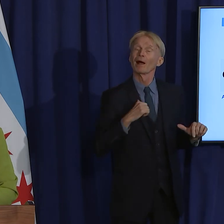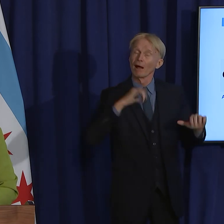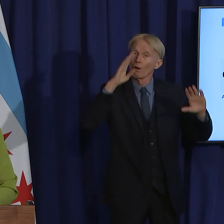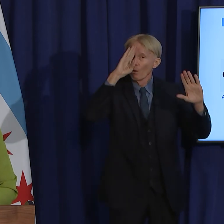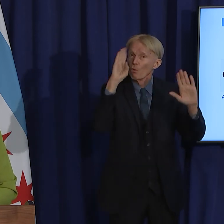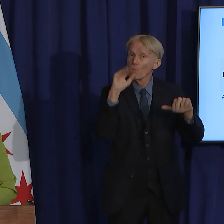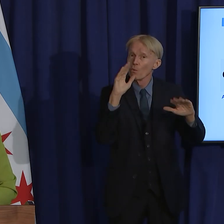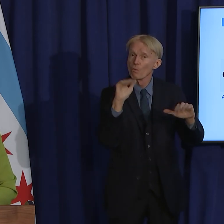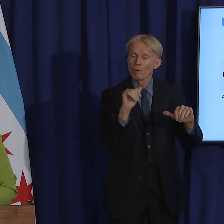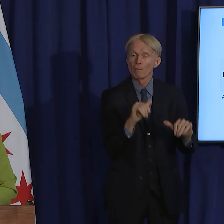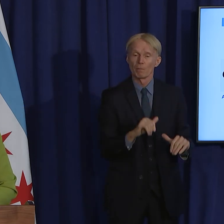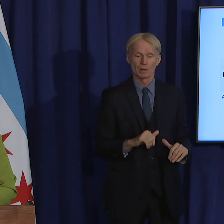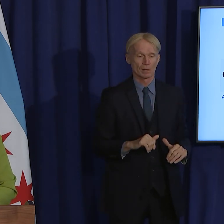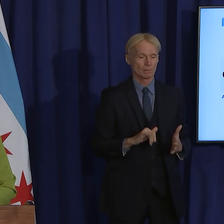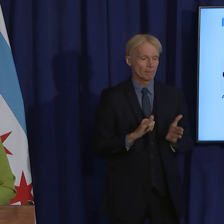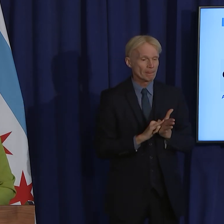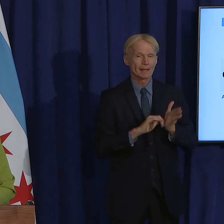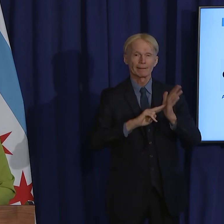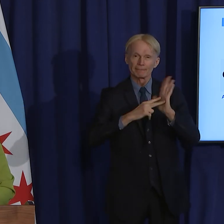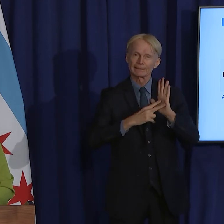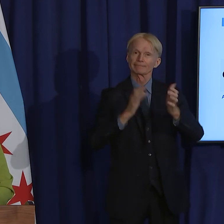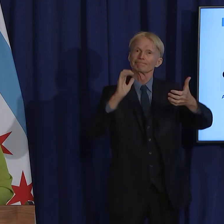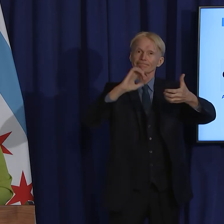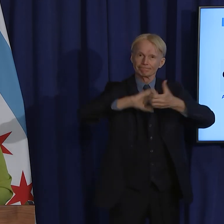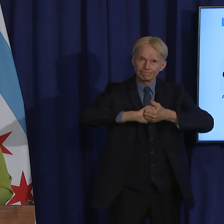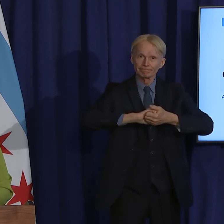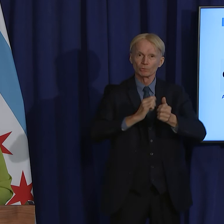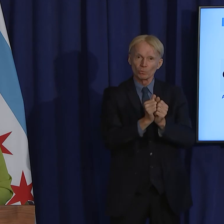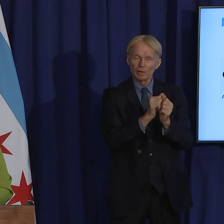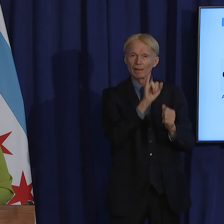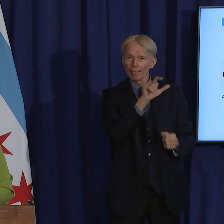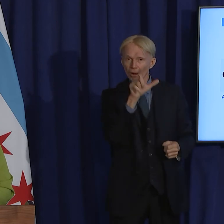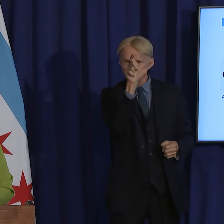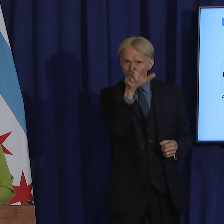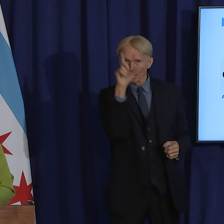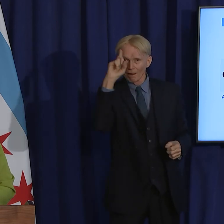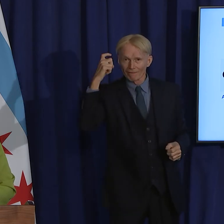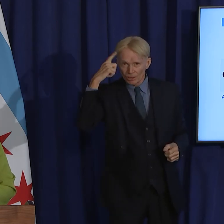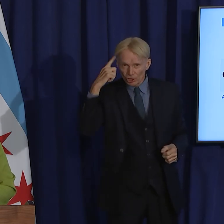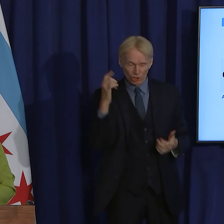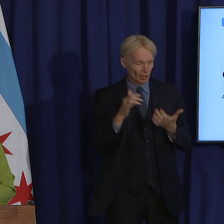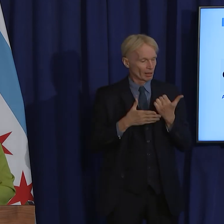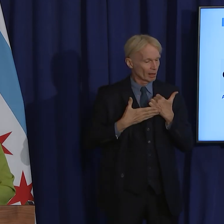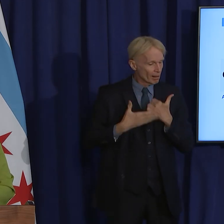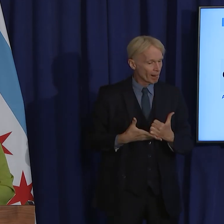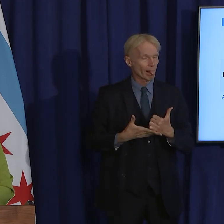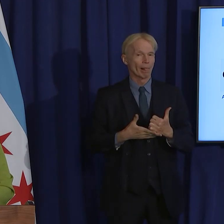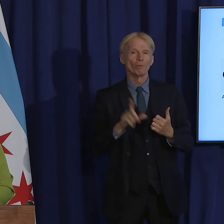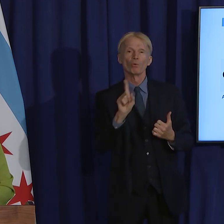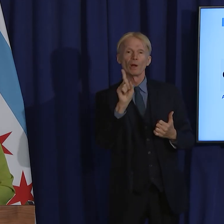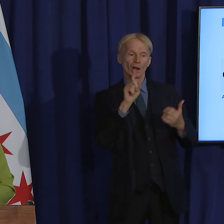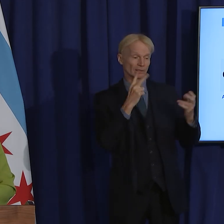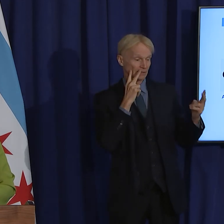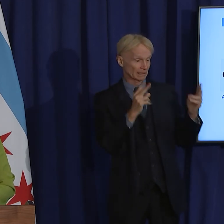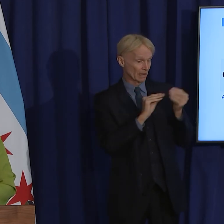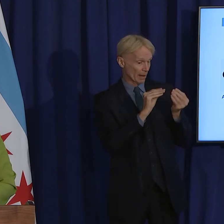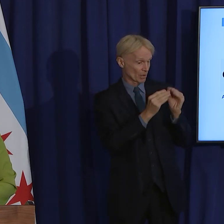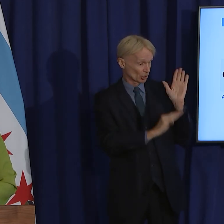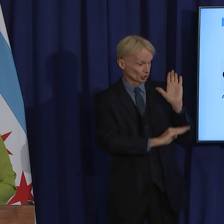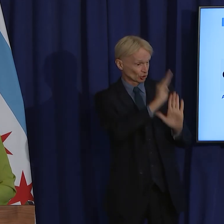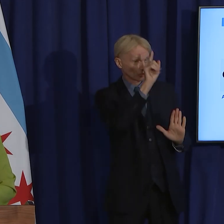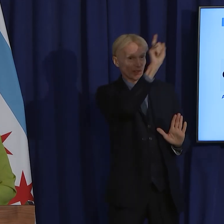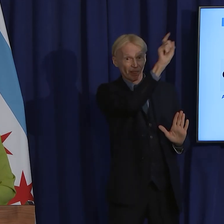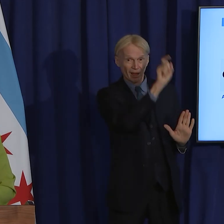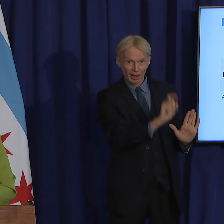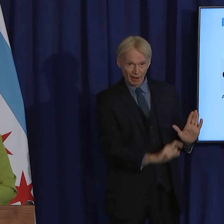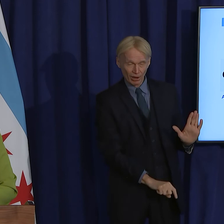marks continued ongoing partnership here in terms of making sure that parts of the state that are surging and particularly